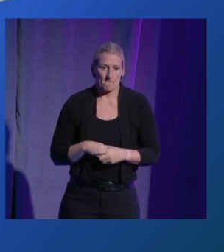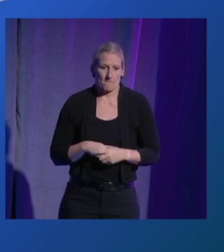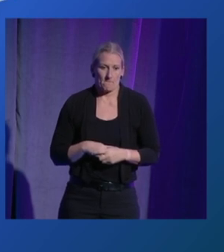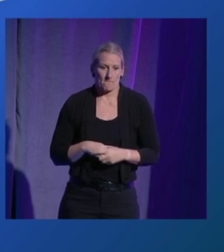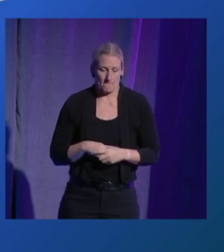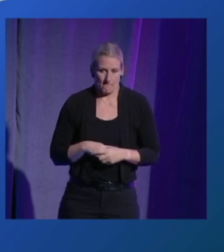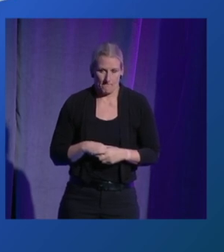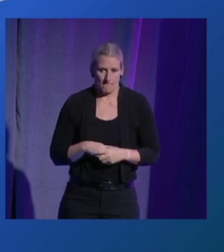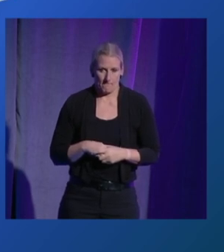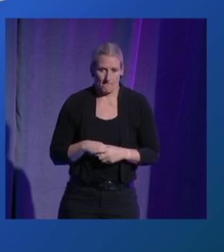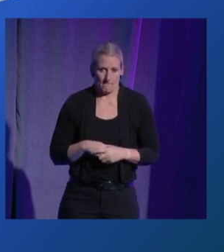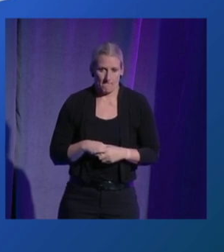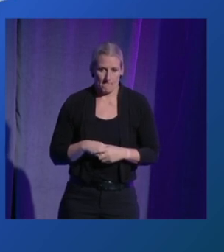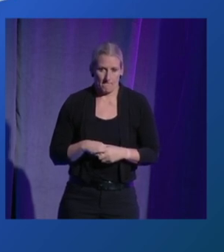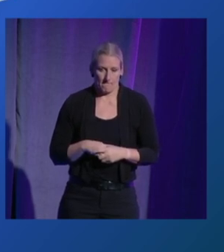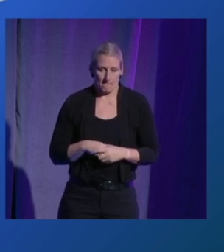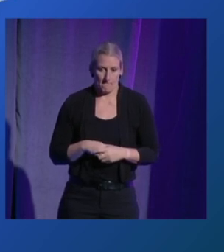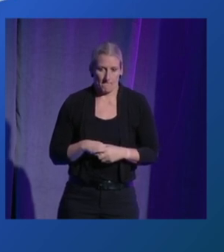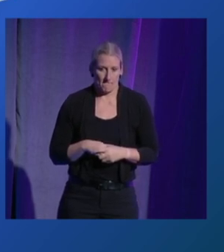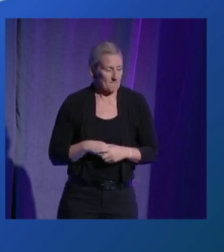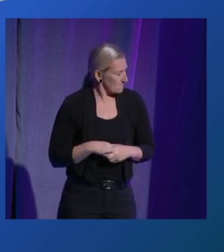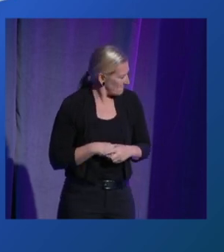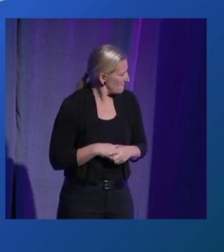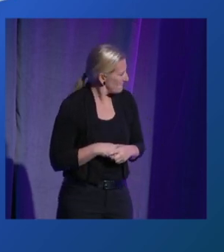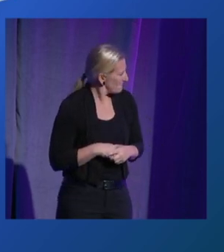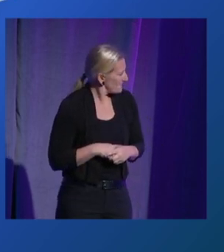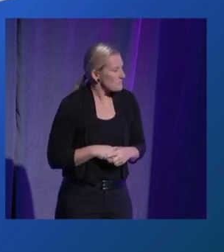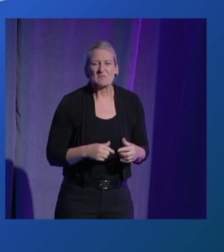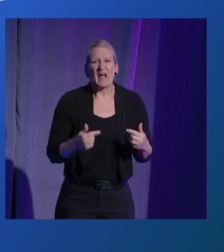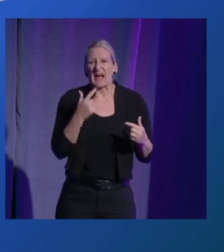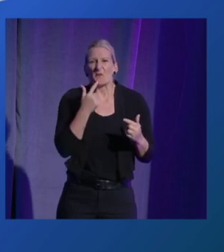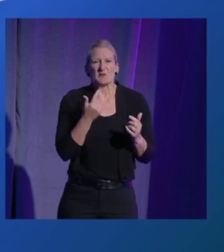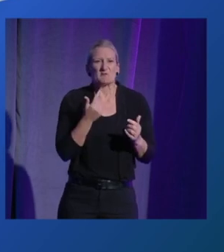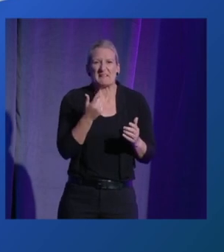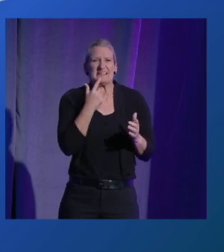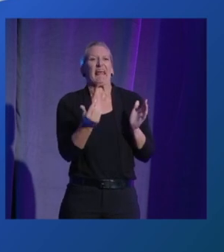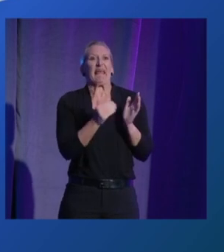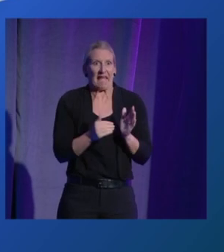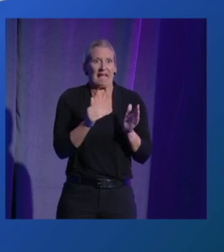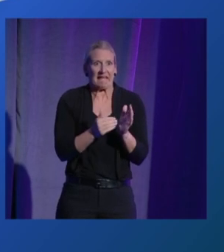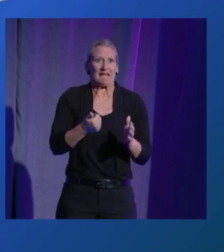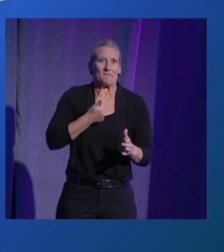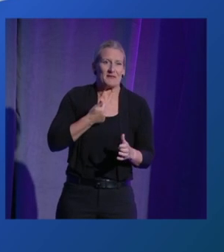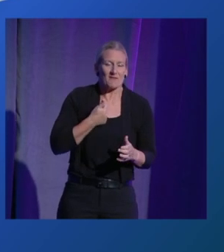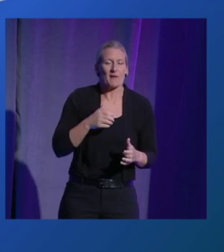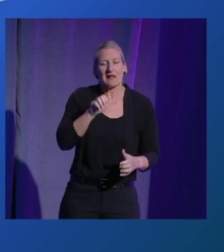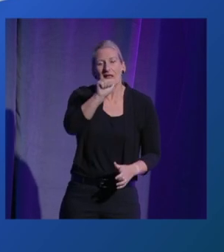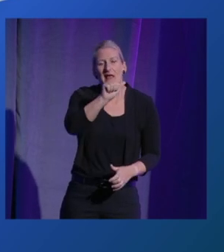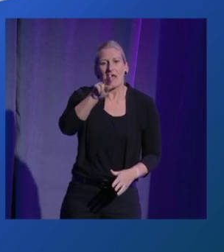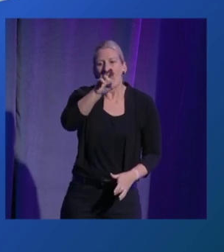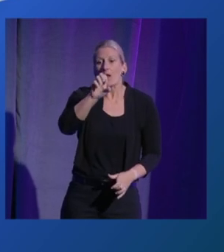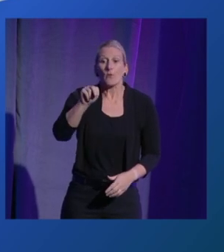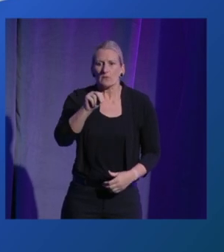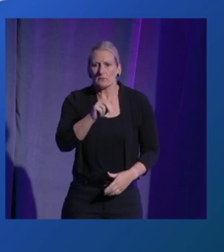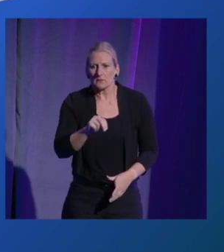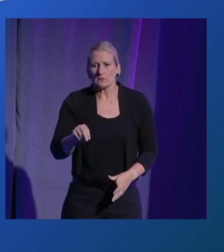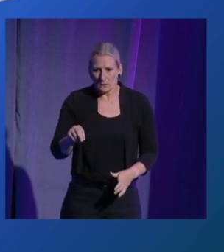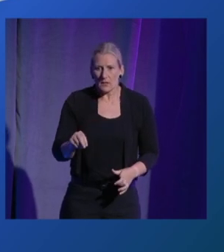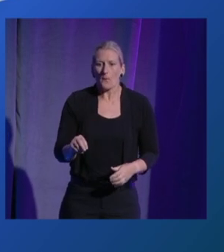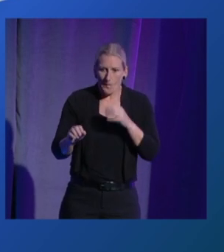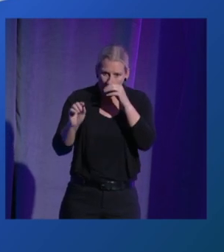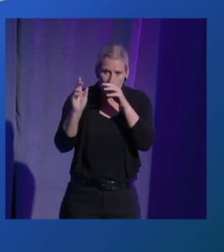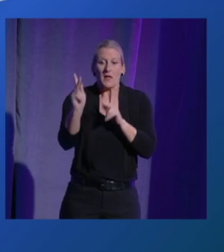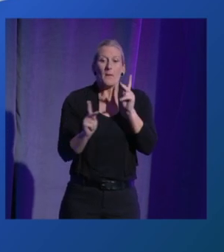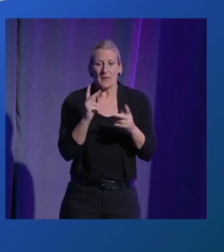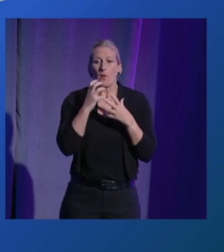excellent I just uh maybe not to repeat myself but you know people care about where their food comes from now more than ever and